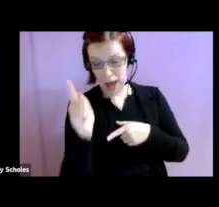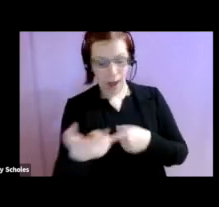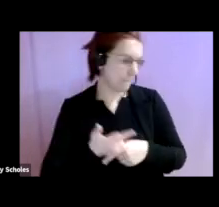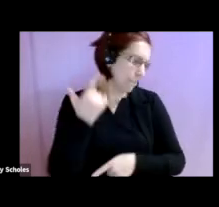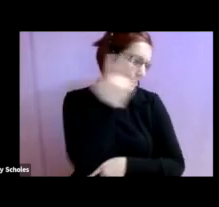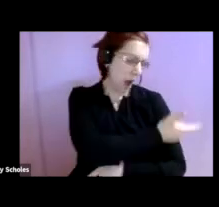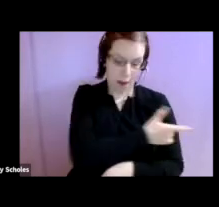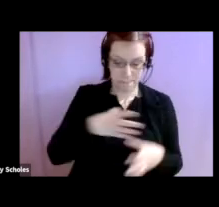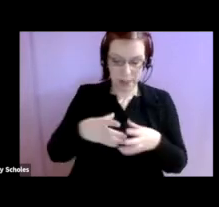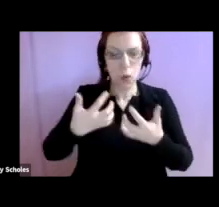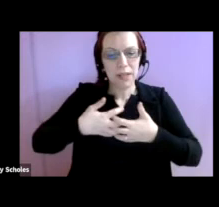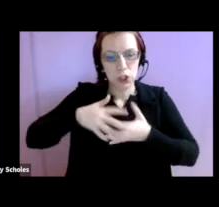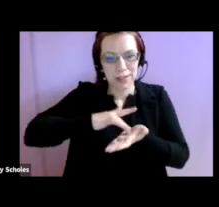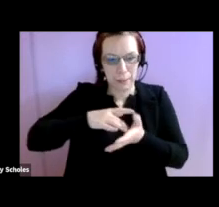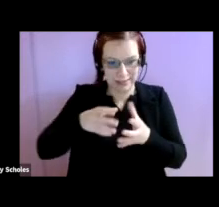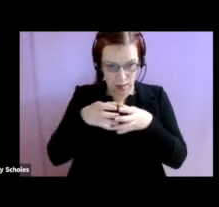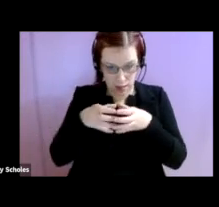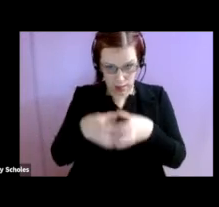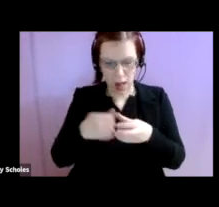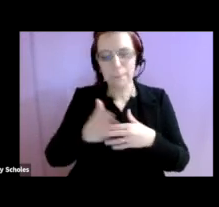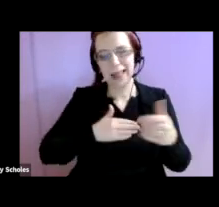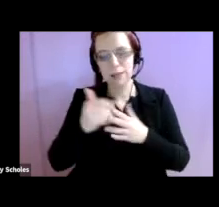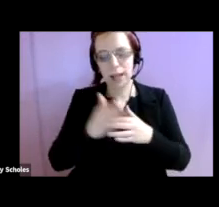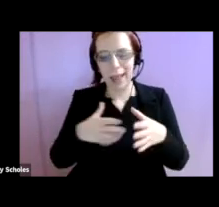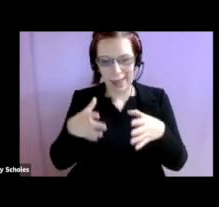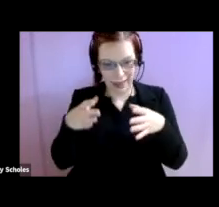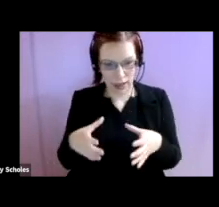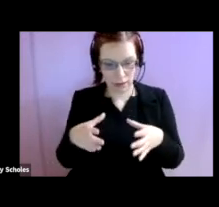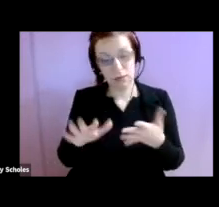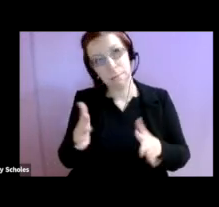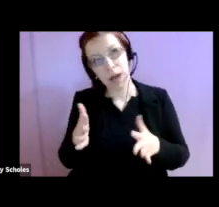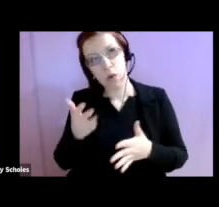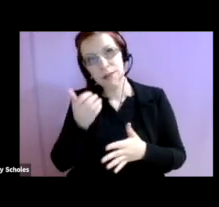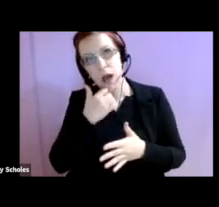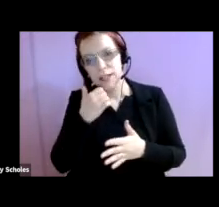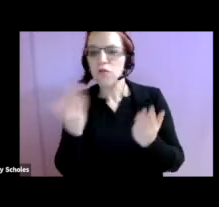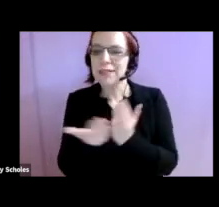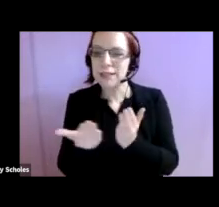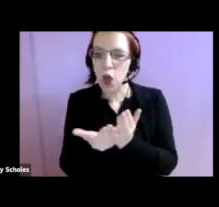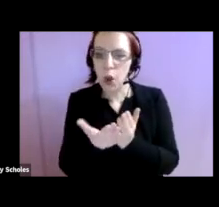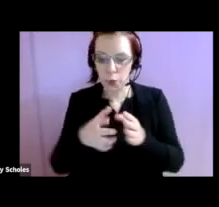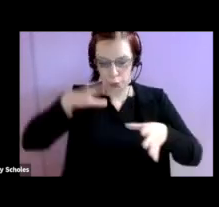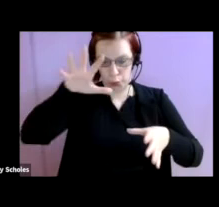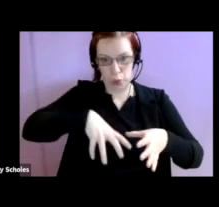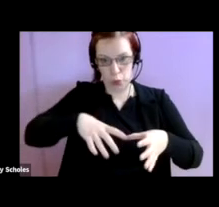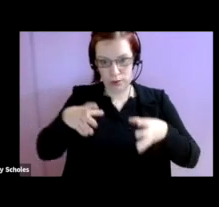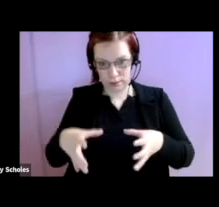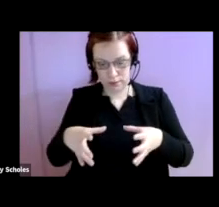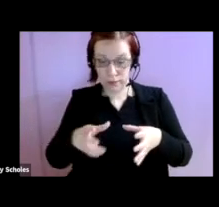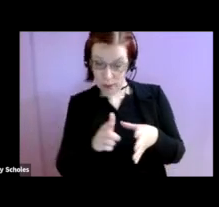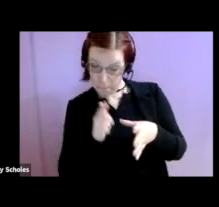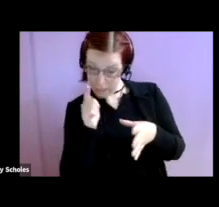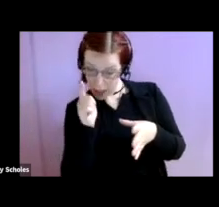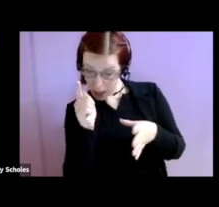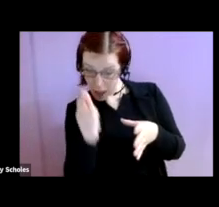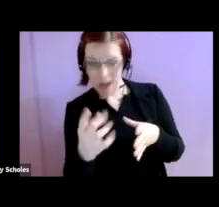central building there to give you some feels about the size of a supermarket. And these arms are 4 kilometers long. These